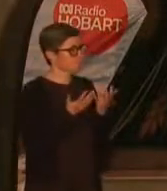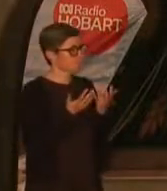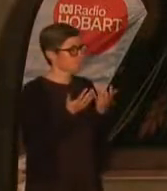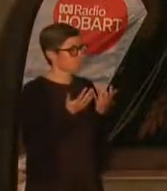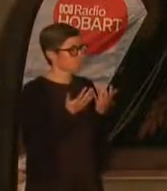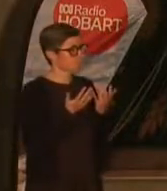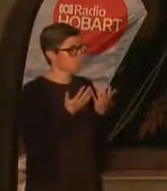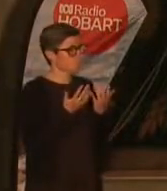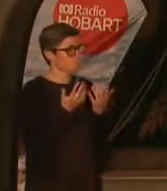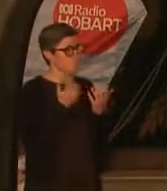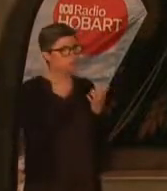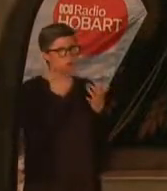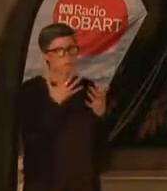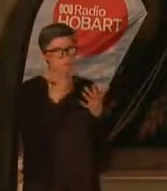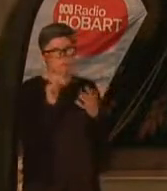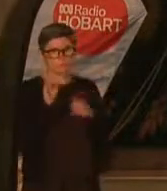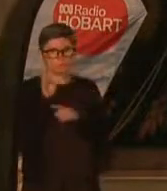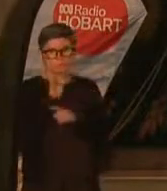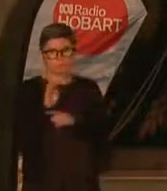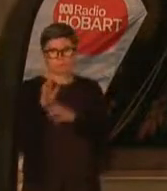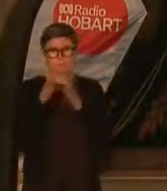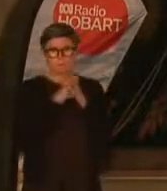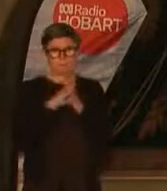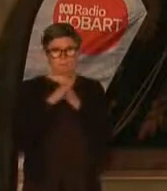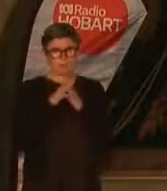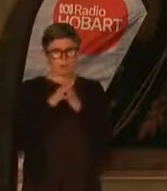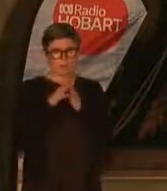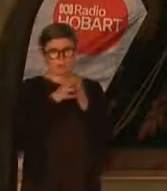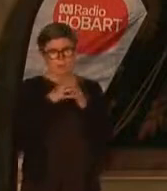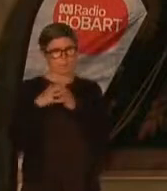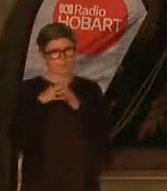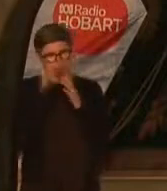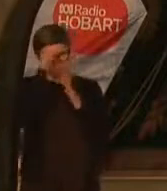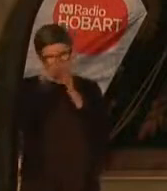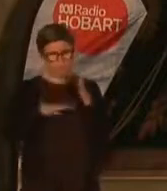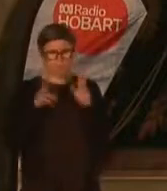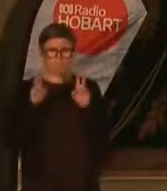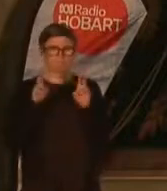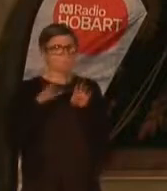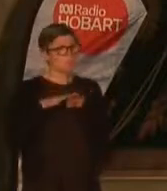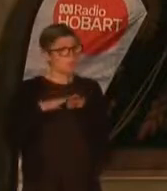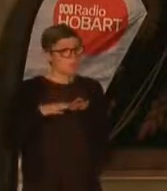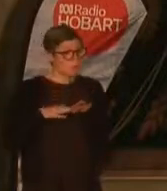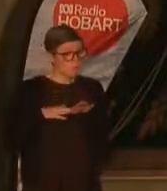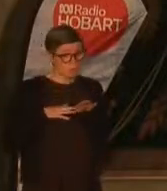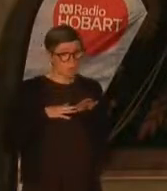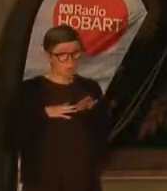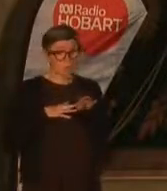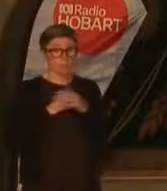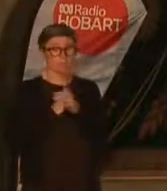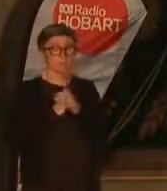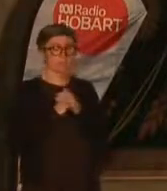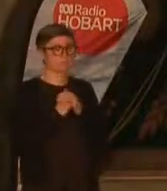often Western knowledge is actually quite slow, I think, especially like academia, so it'll be